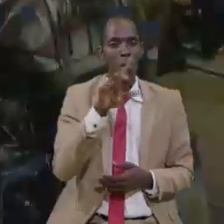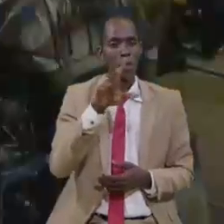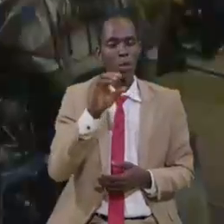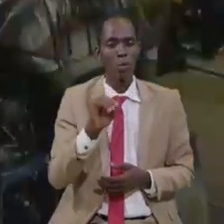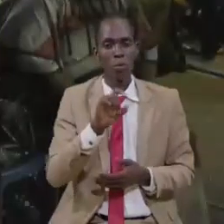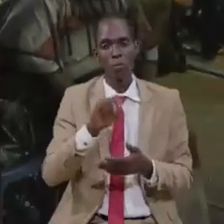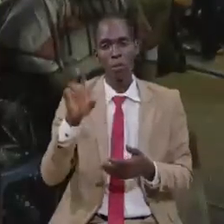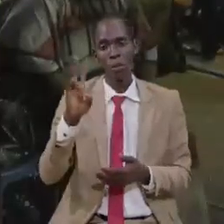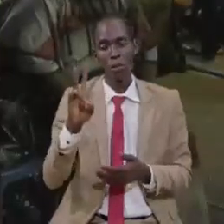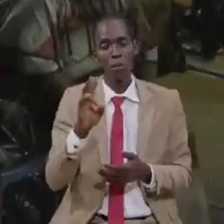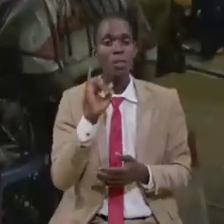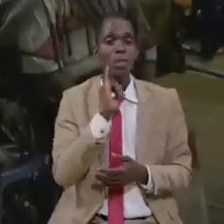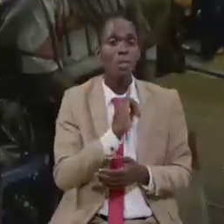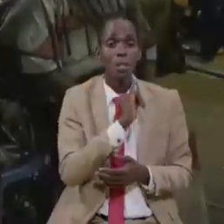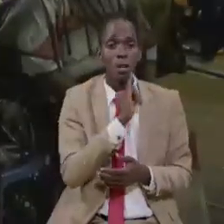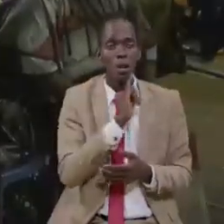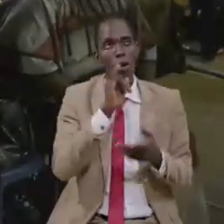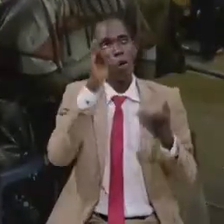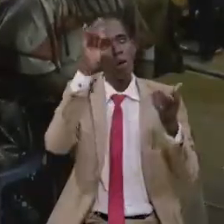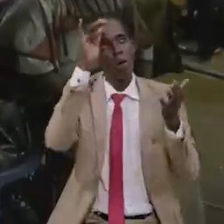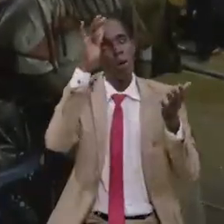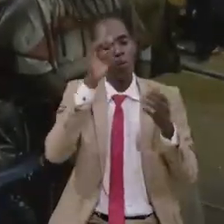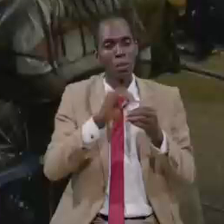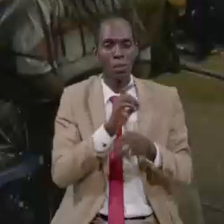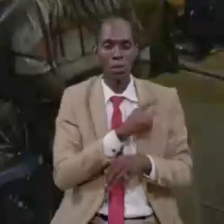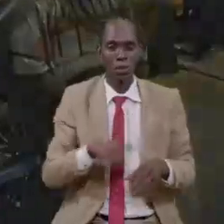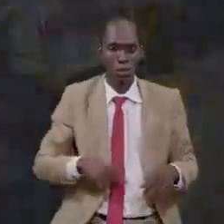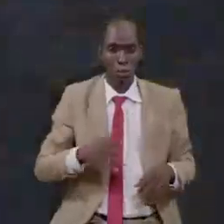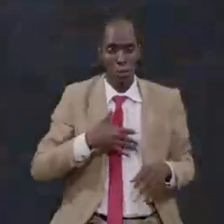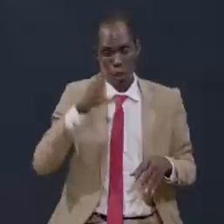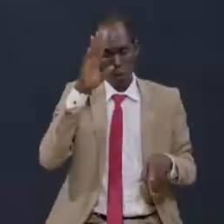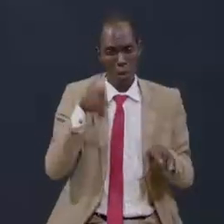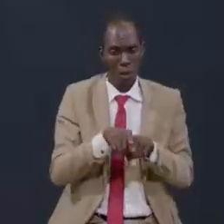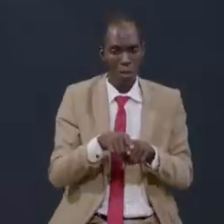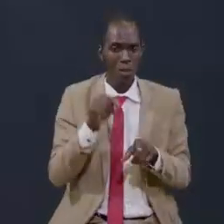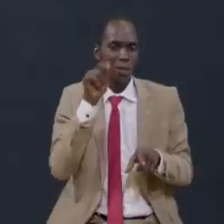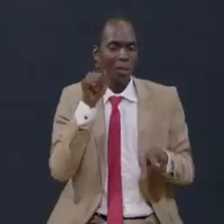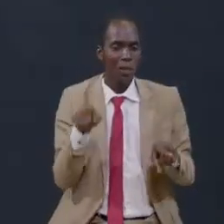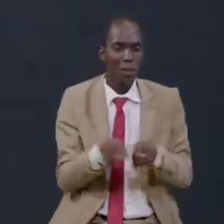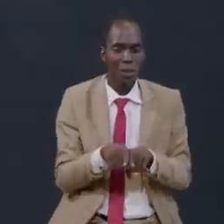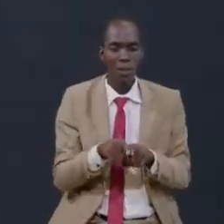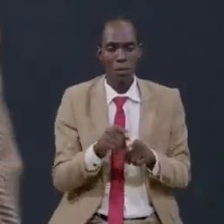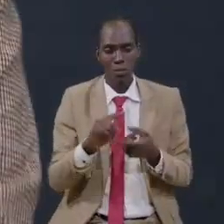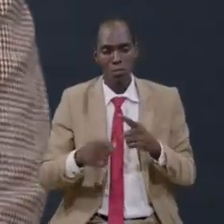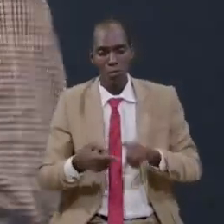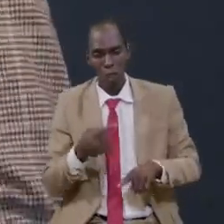Lord. Brother, sister, friend, boy,